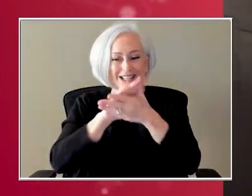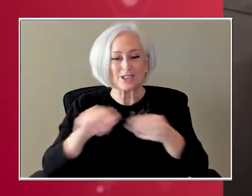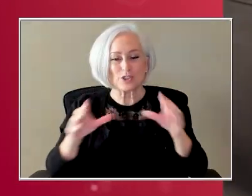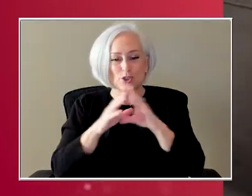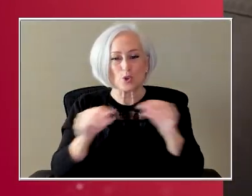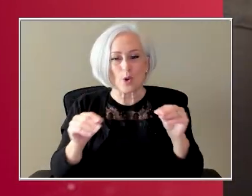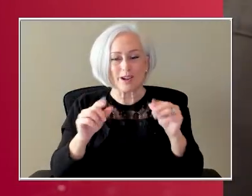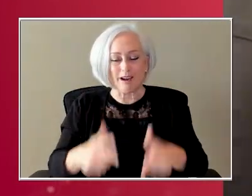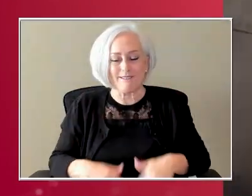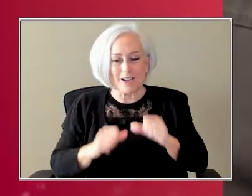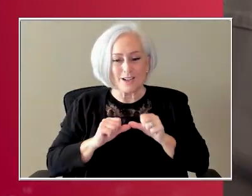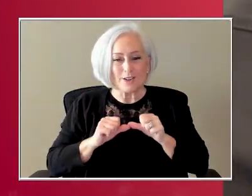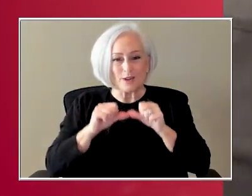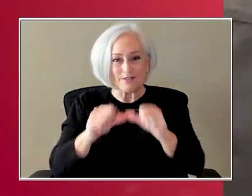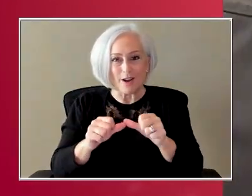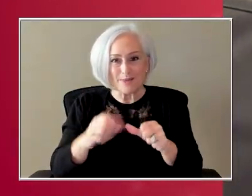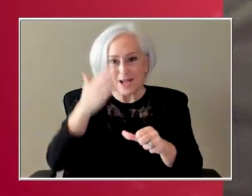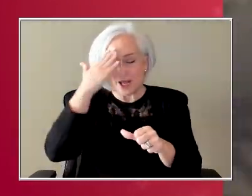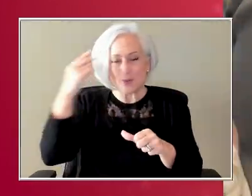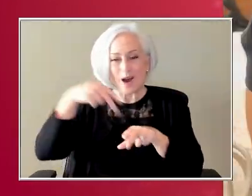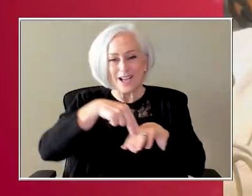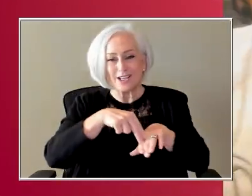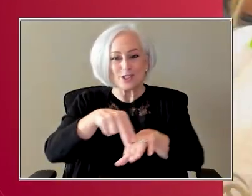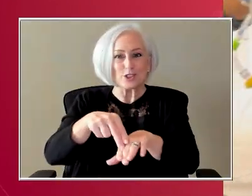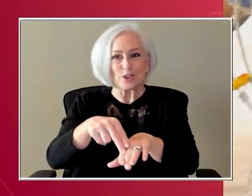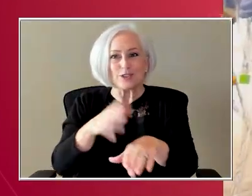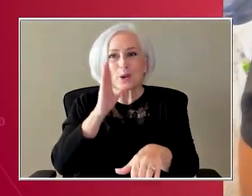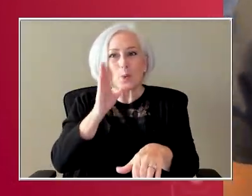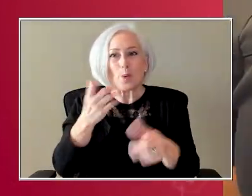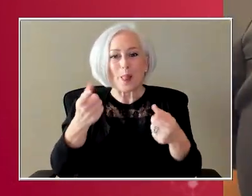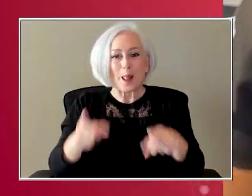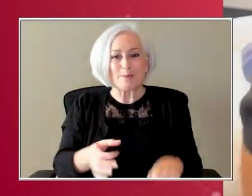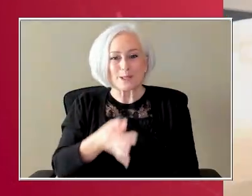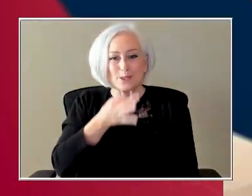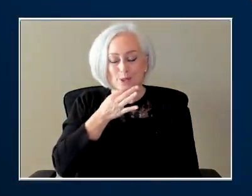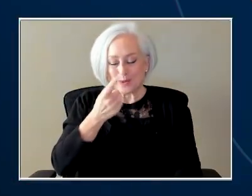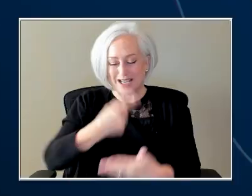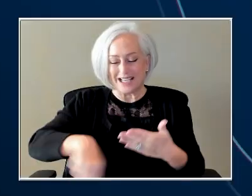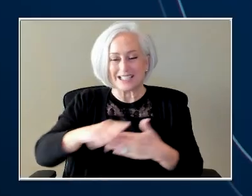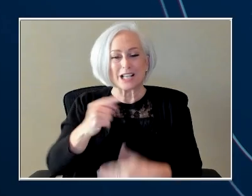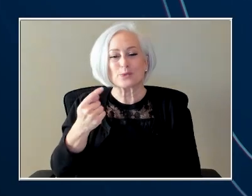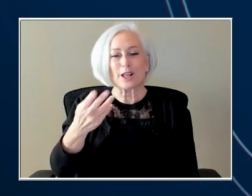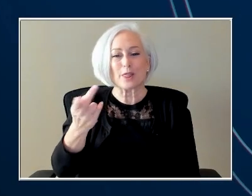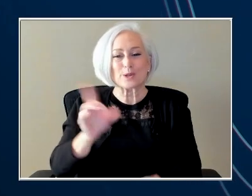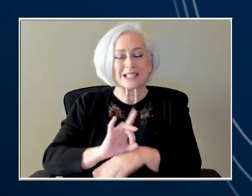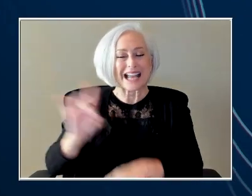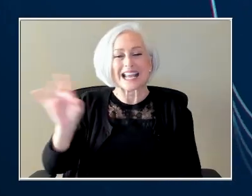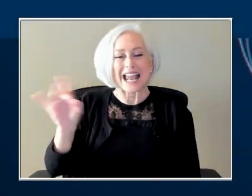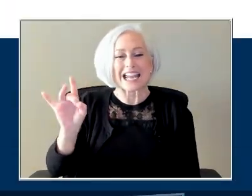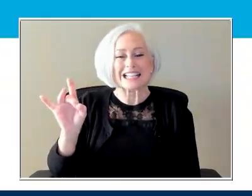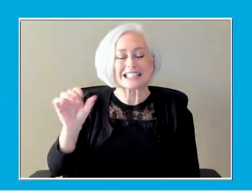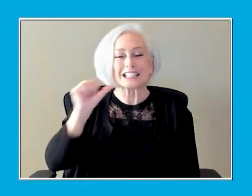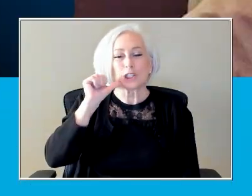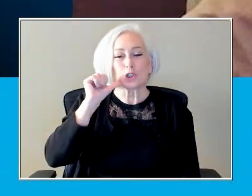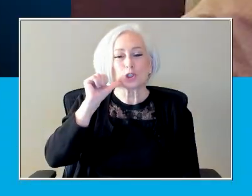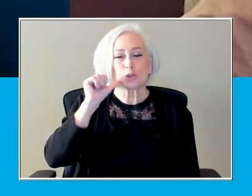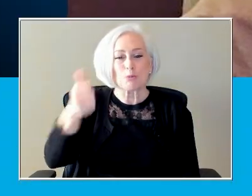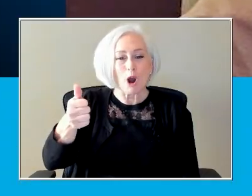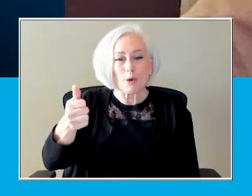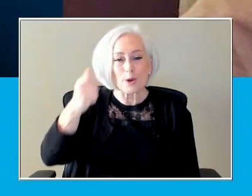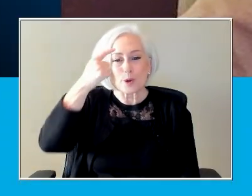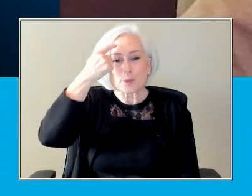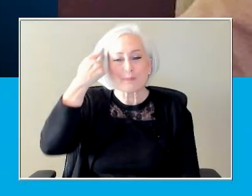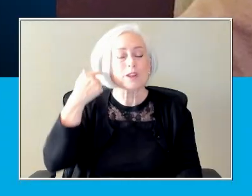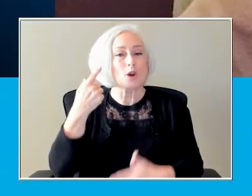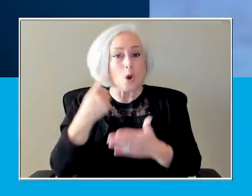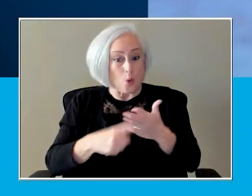near future for him. That's next Thursday at 8 a.m. Coming up tomorrow on the Morning Medical Update. What started